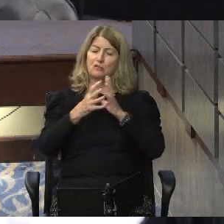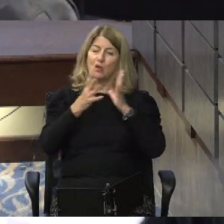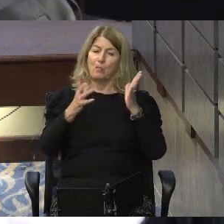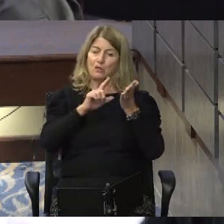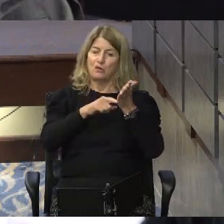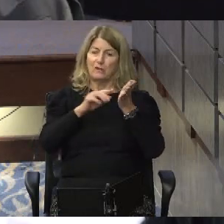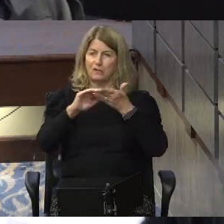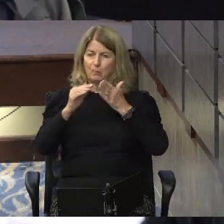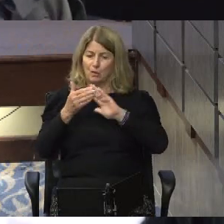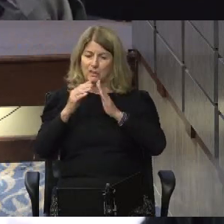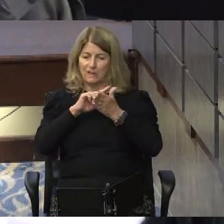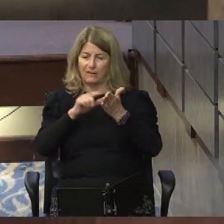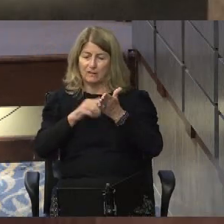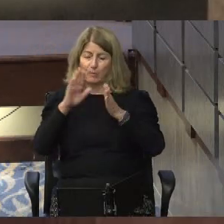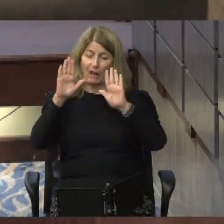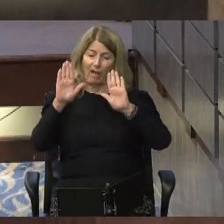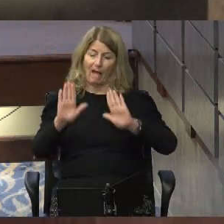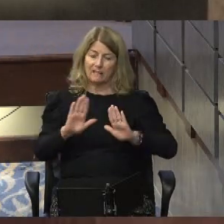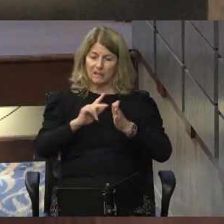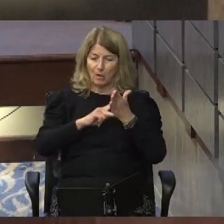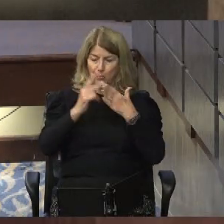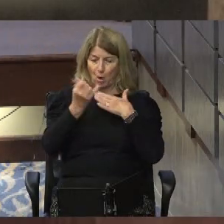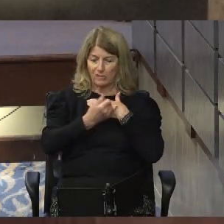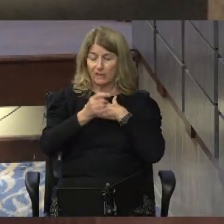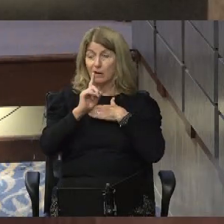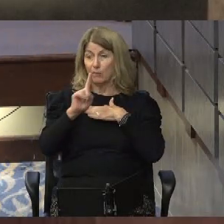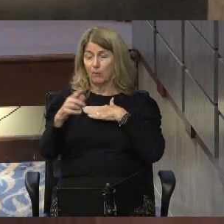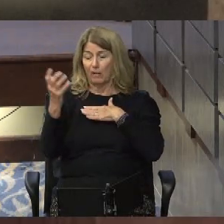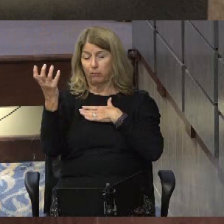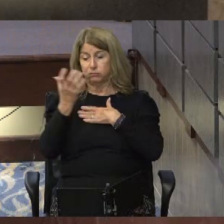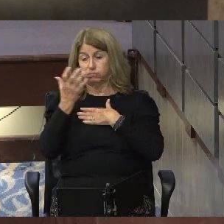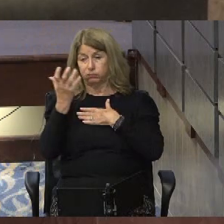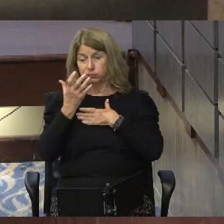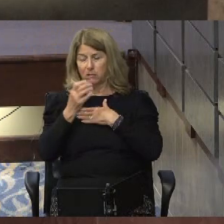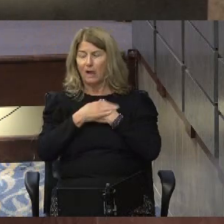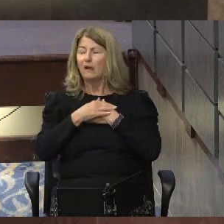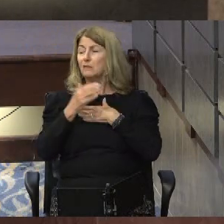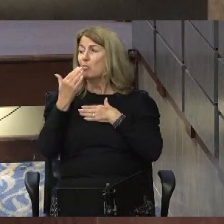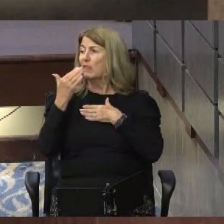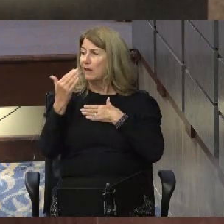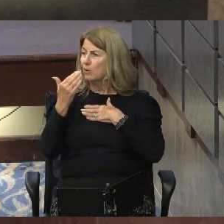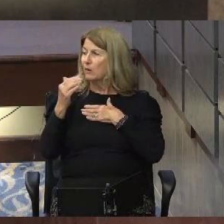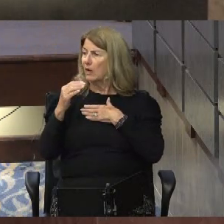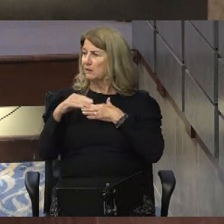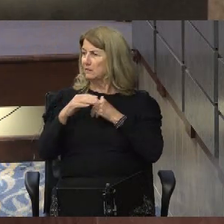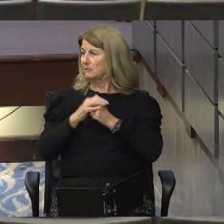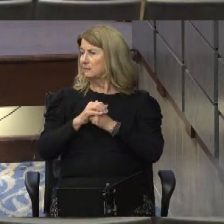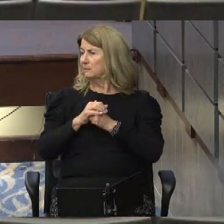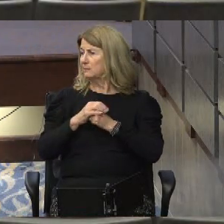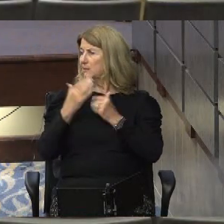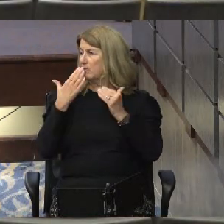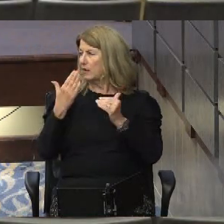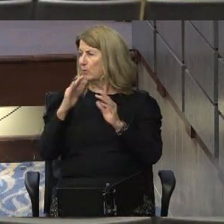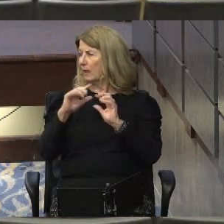be an excellent project, and it's really dynamic and exciting. So thanks, guys. Thank you, Council.